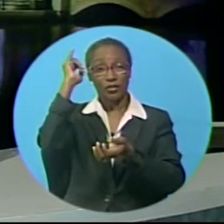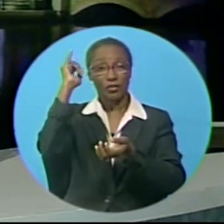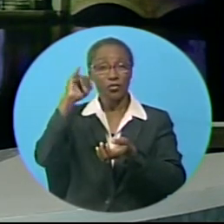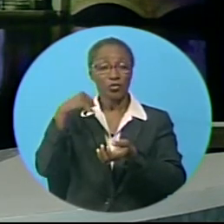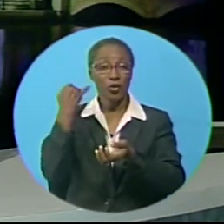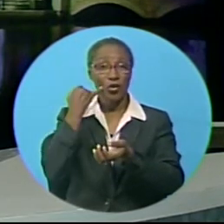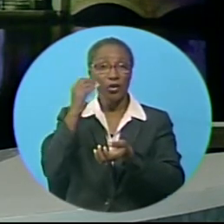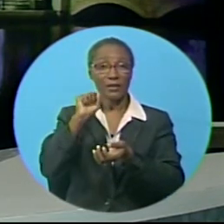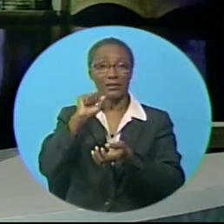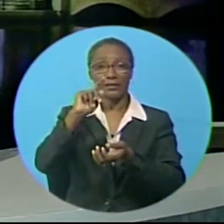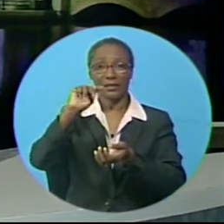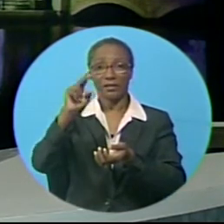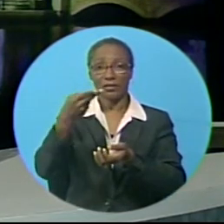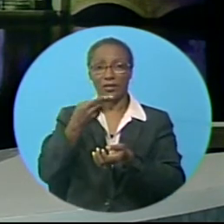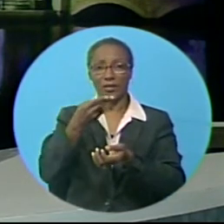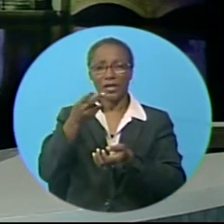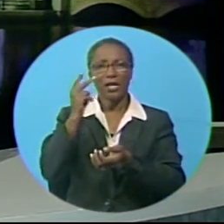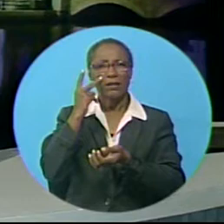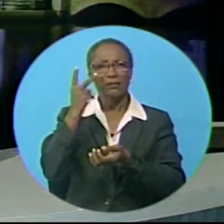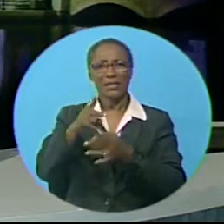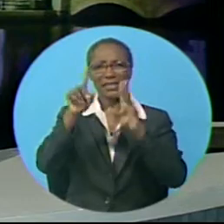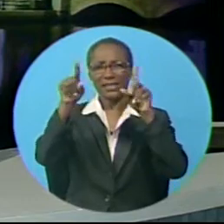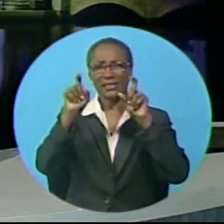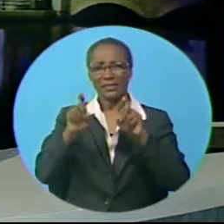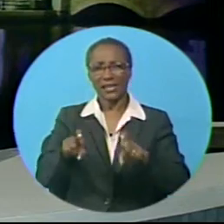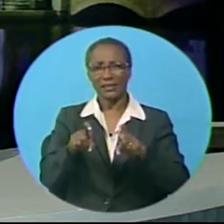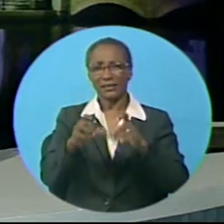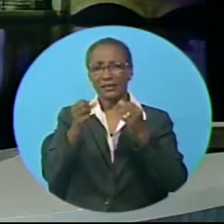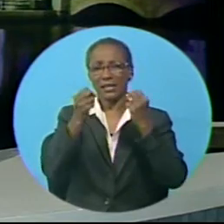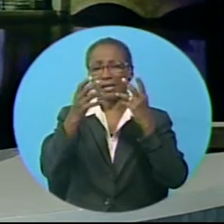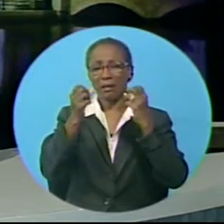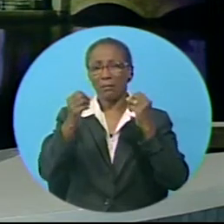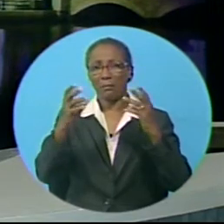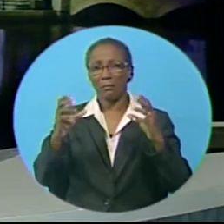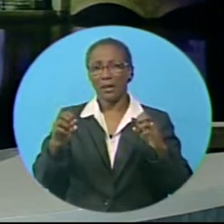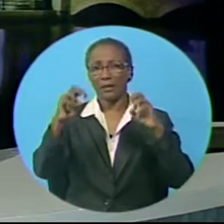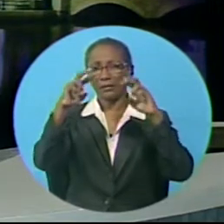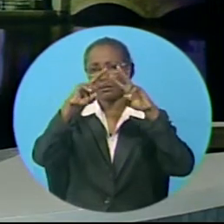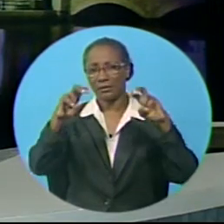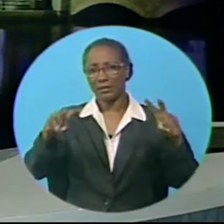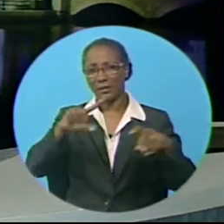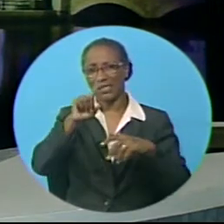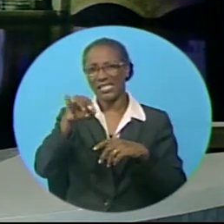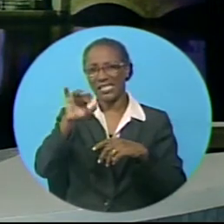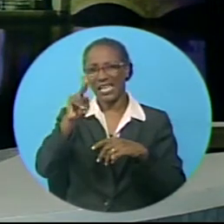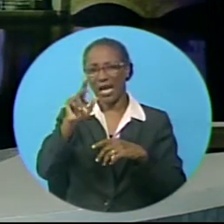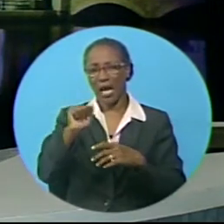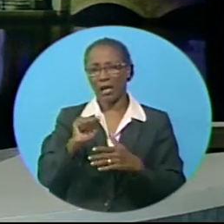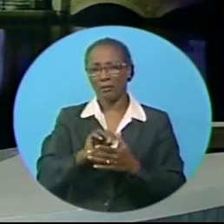testing of samples from many of its member states as they step up their surveillance for Zika.